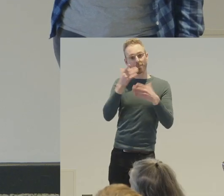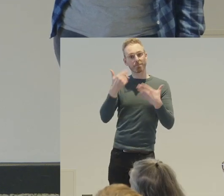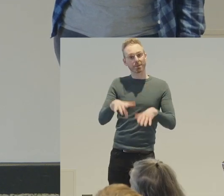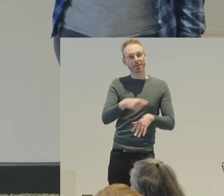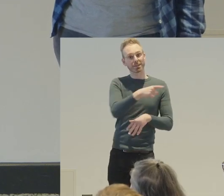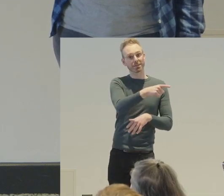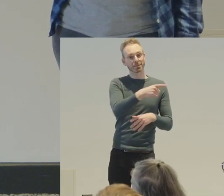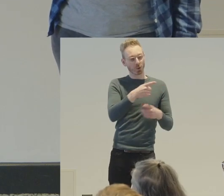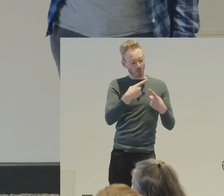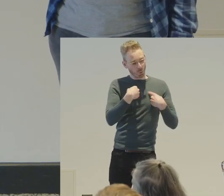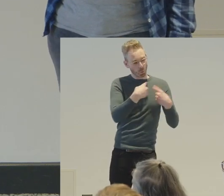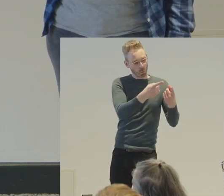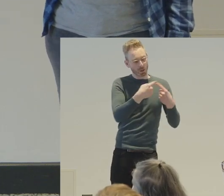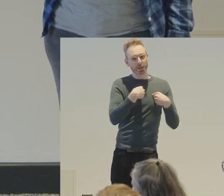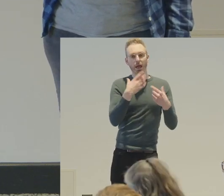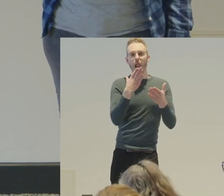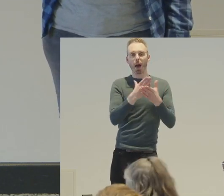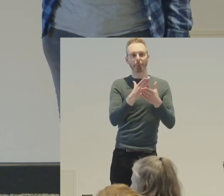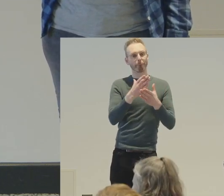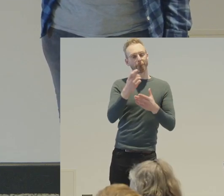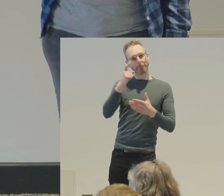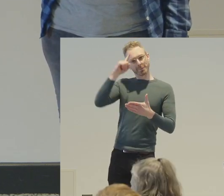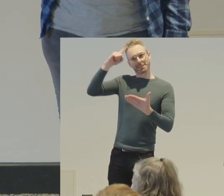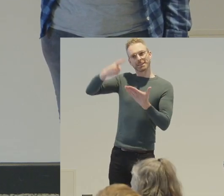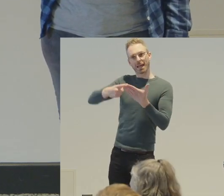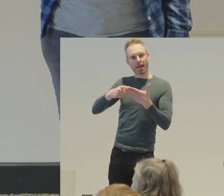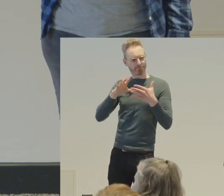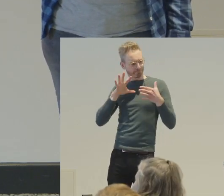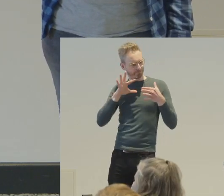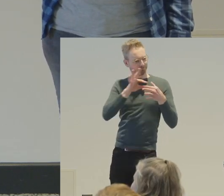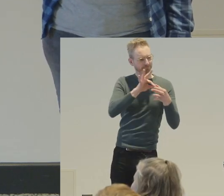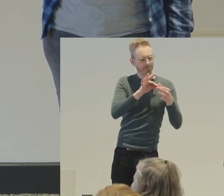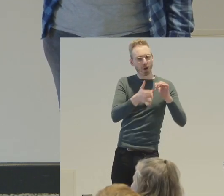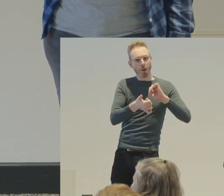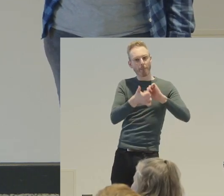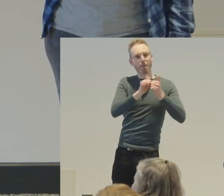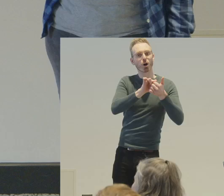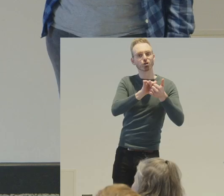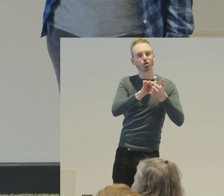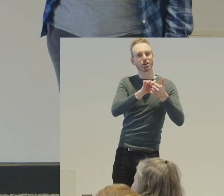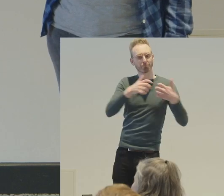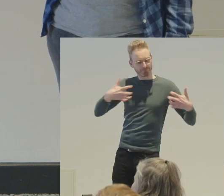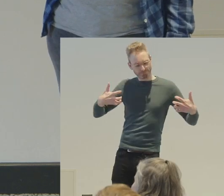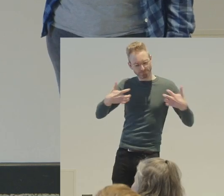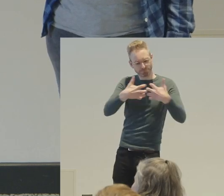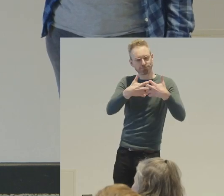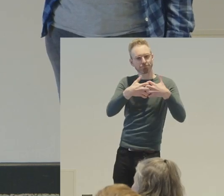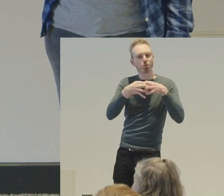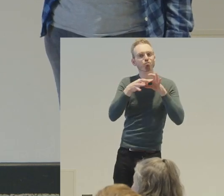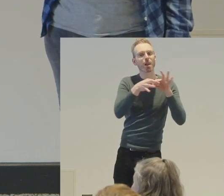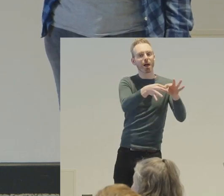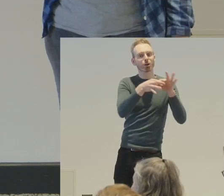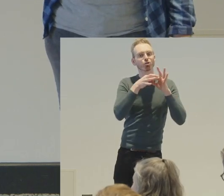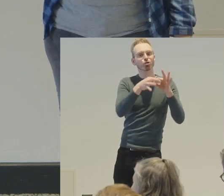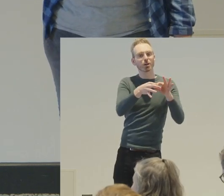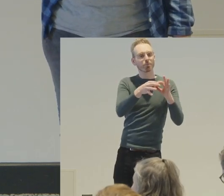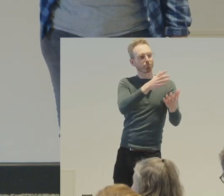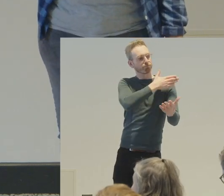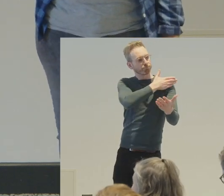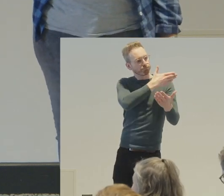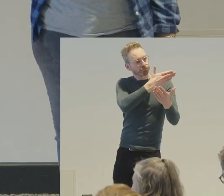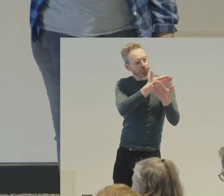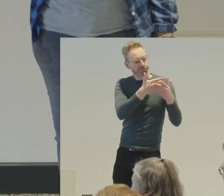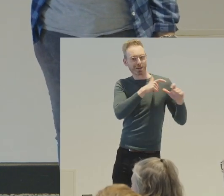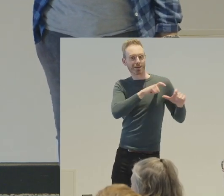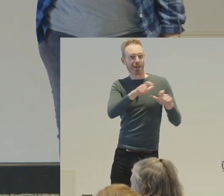mutually agreed that we'd benefit from being partners and really embedding those relationships over a longer period of time. And we're working together on